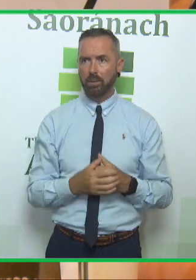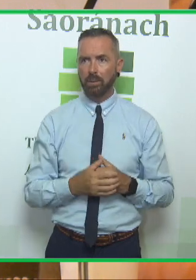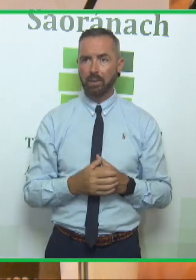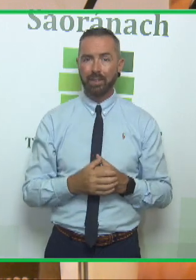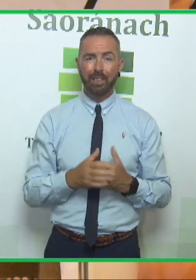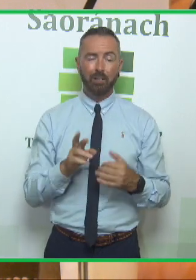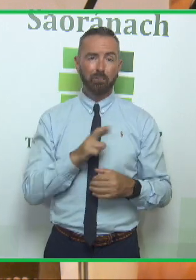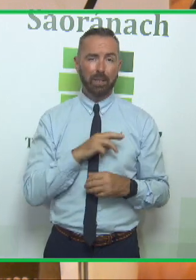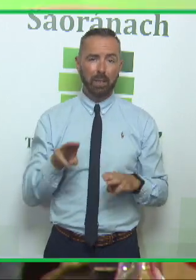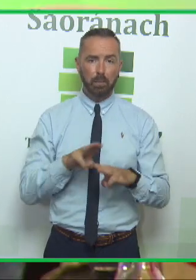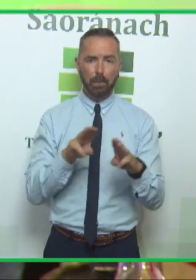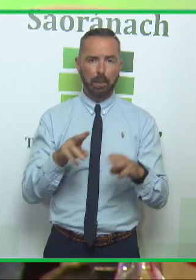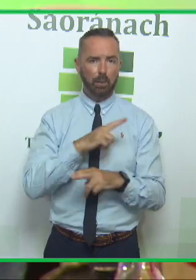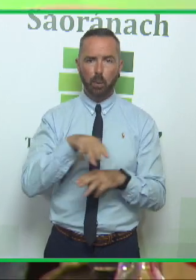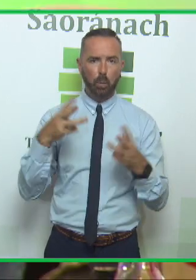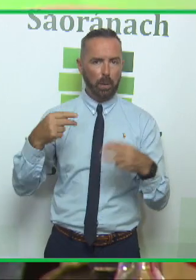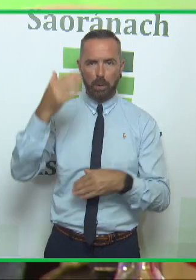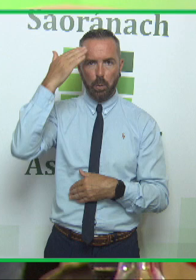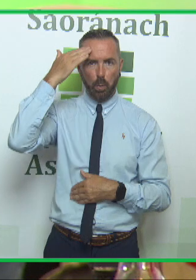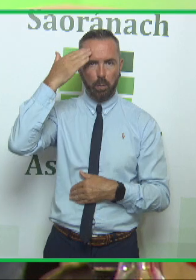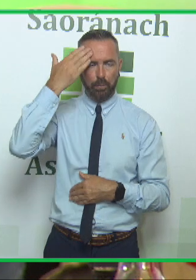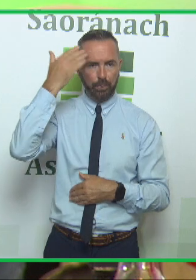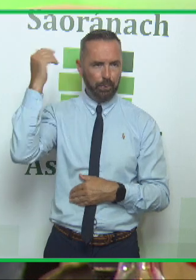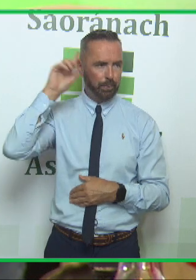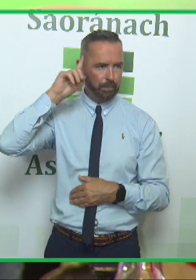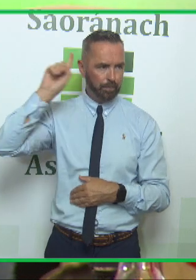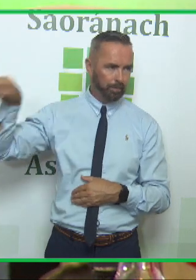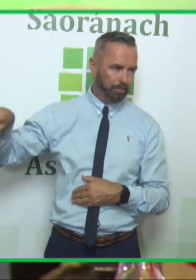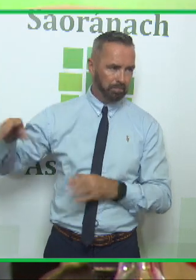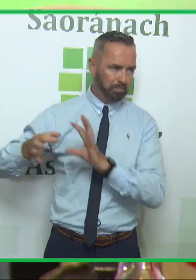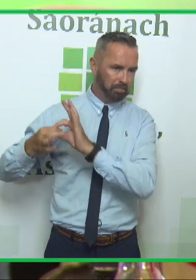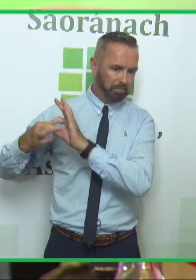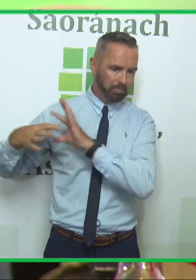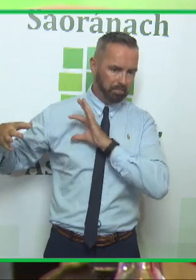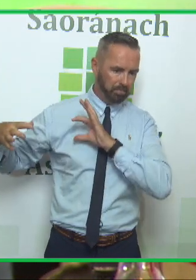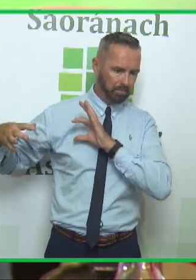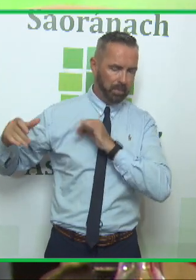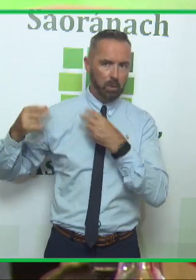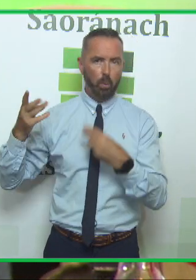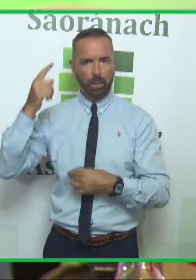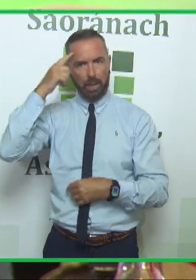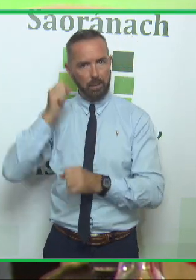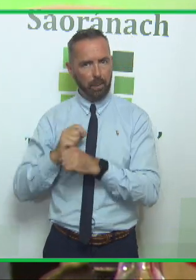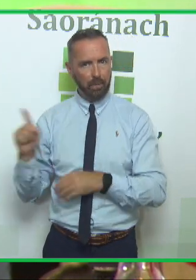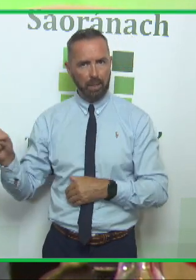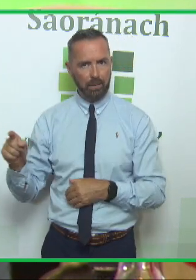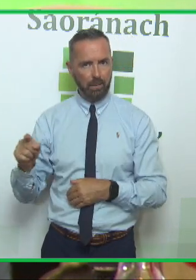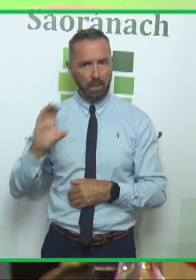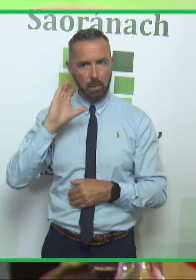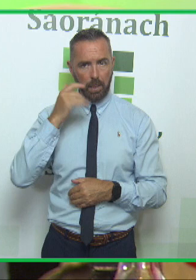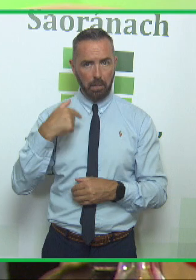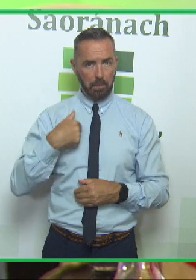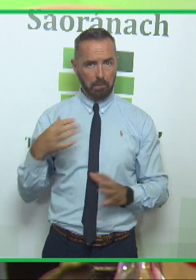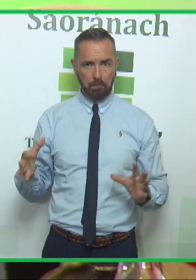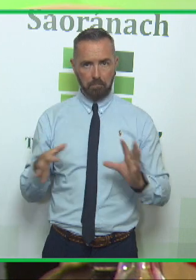it. It's really like a form of dissociation, and you're just like, I don't want to go there, I don't want to think about it for the general